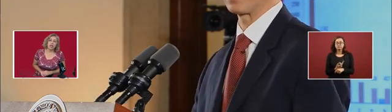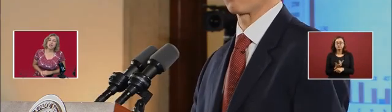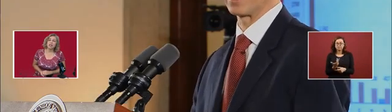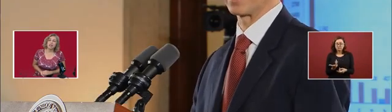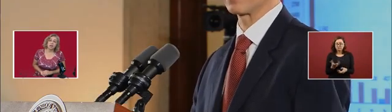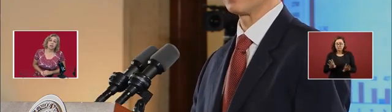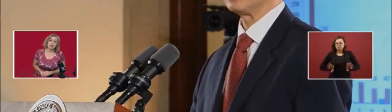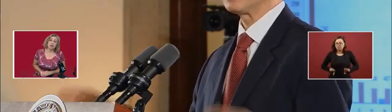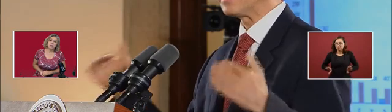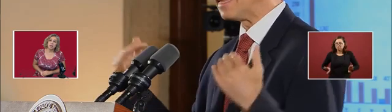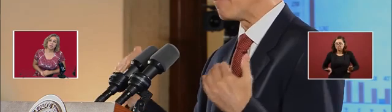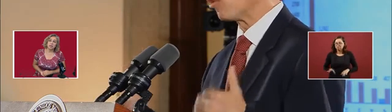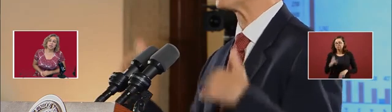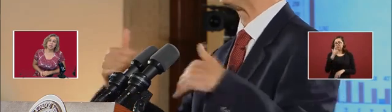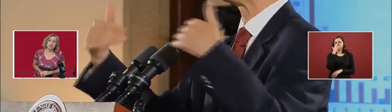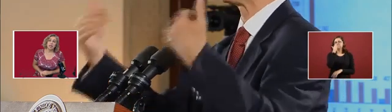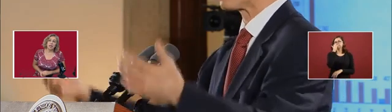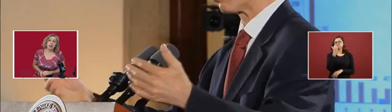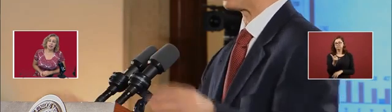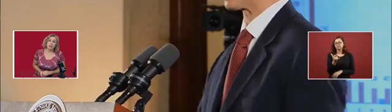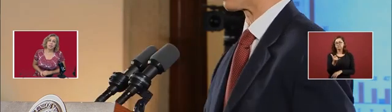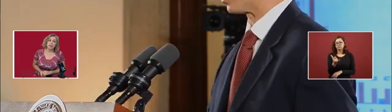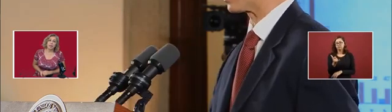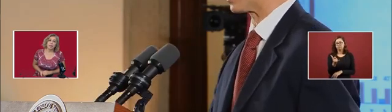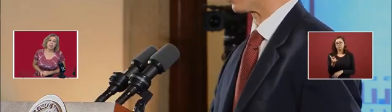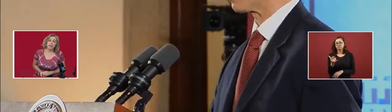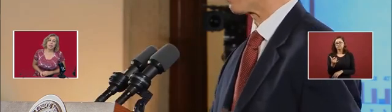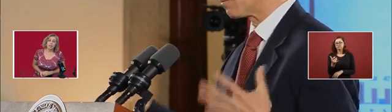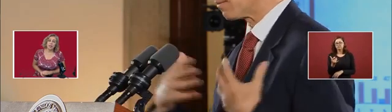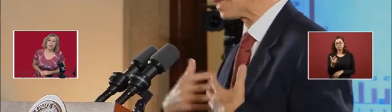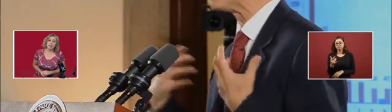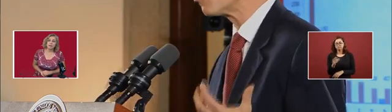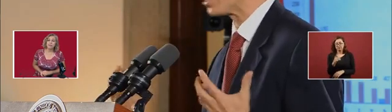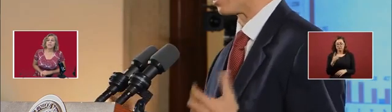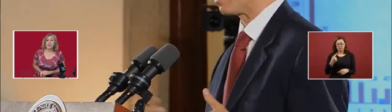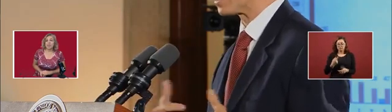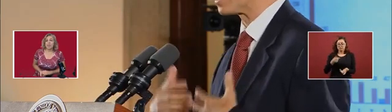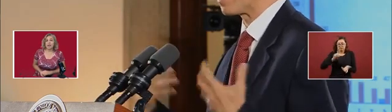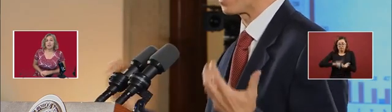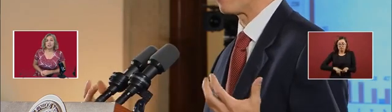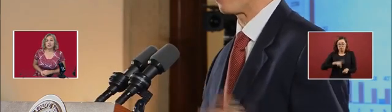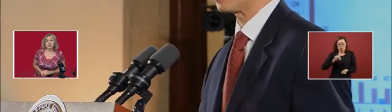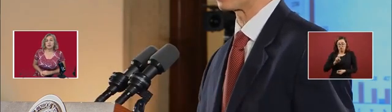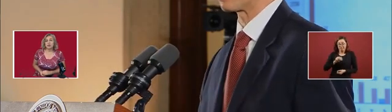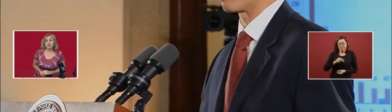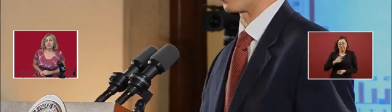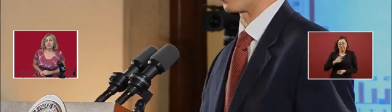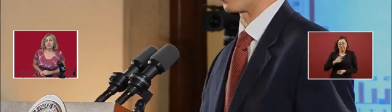by Zika, which is a virus. It's transmitted the same way by the